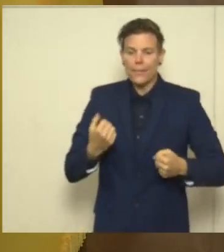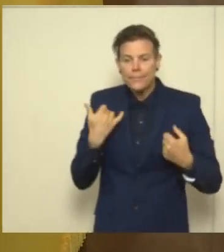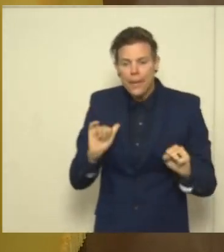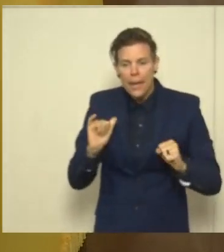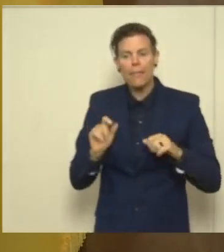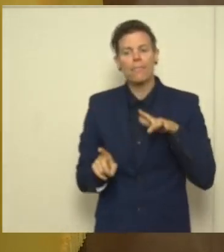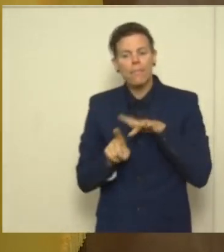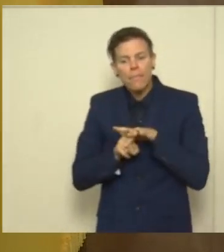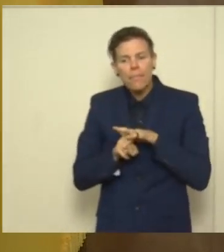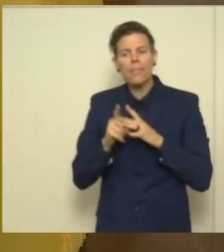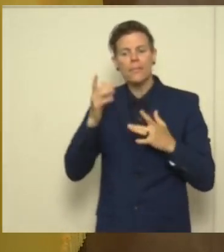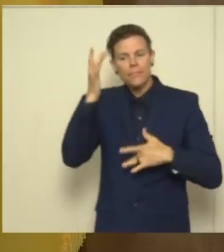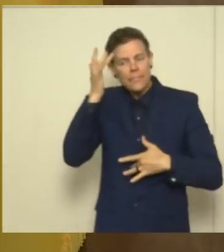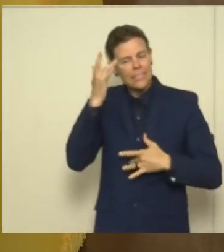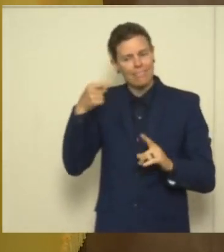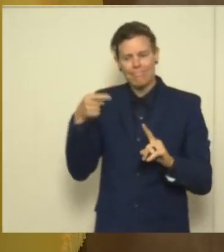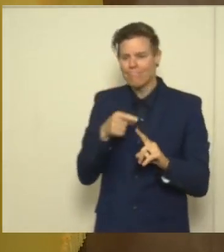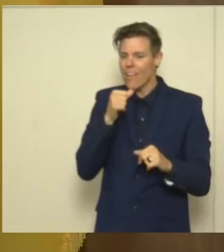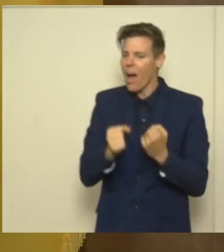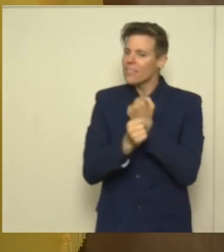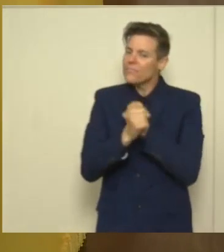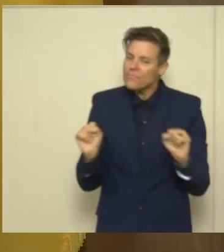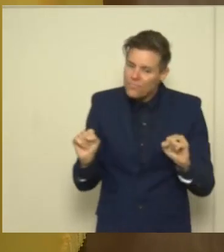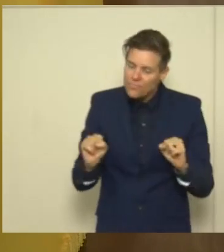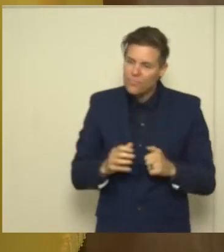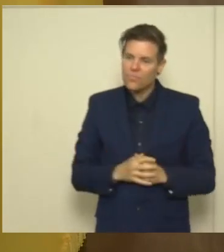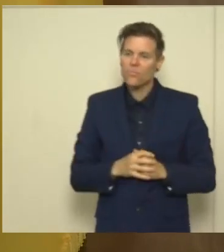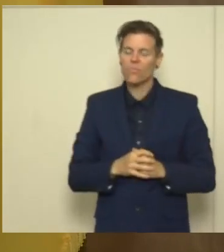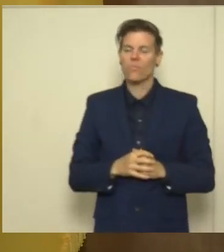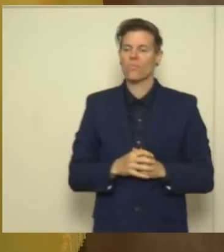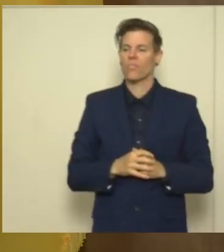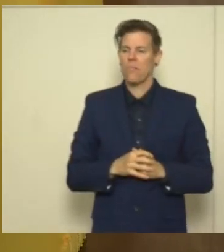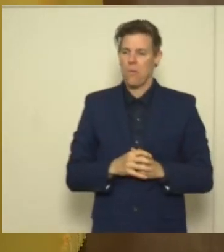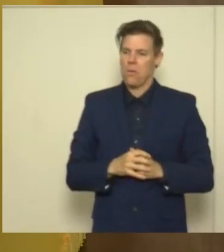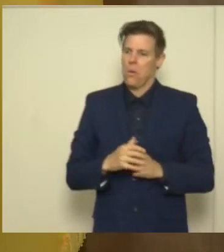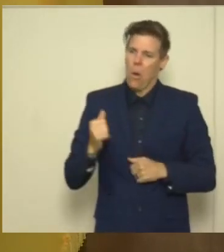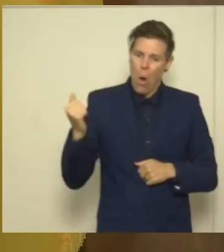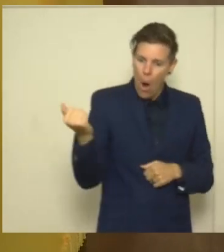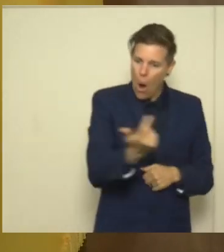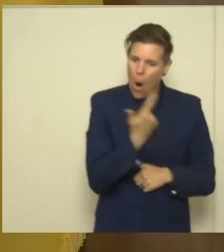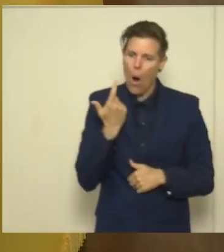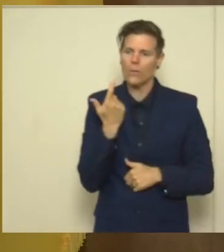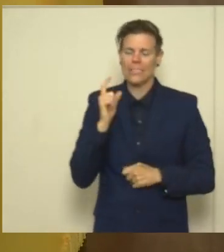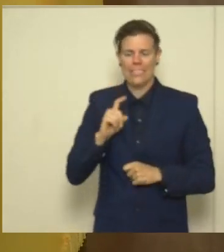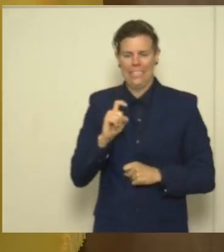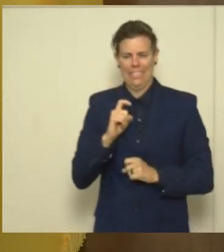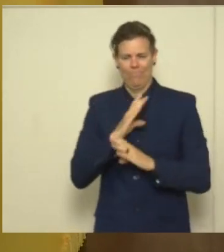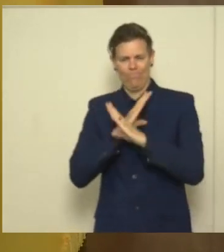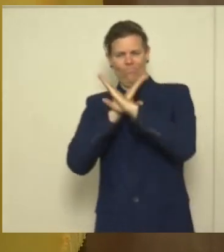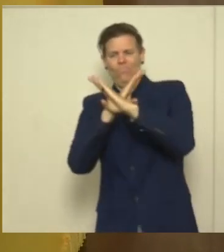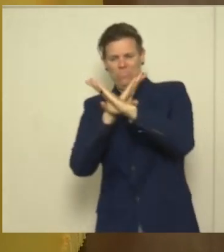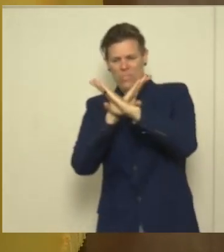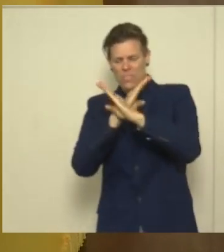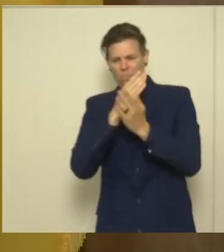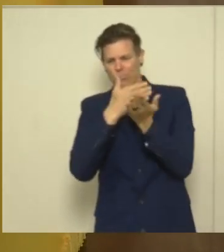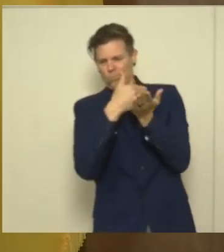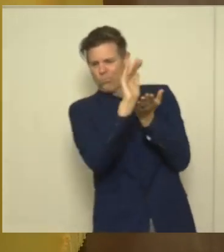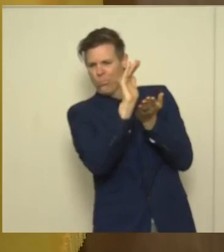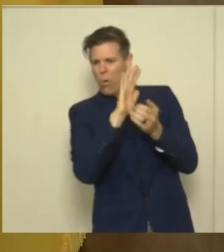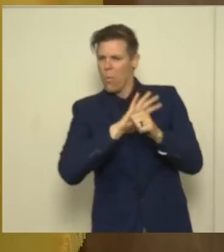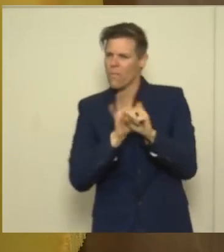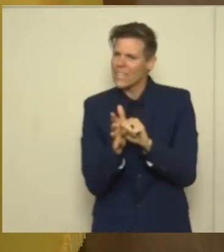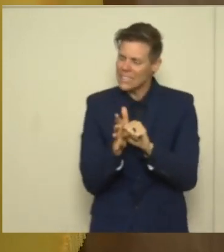safe. Nobody wants COVID. It is our job as New Mexicans to be smart and to use